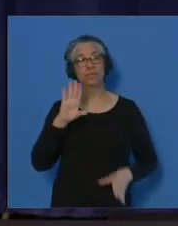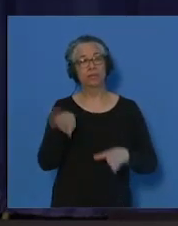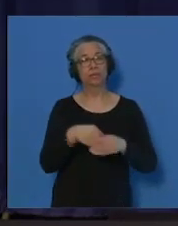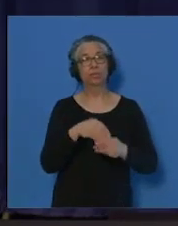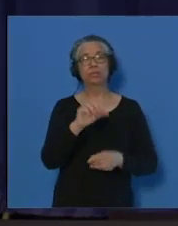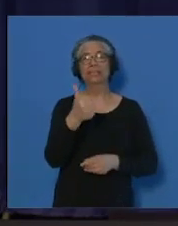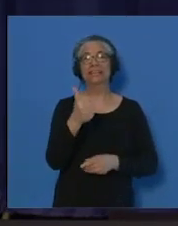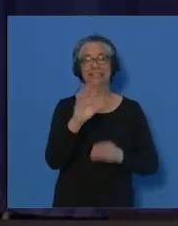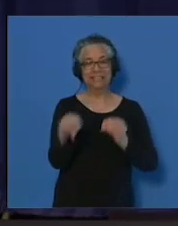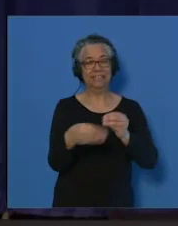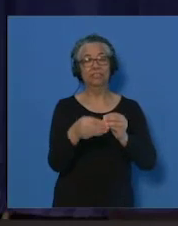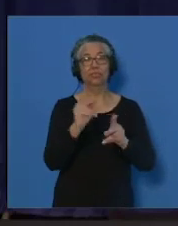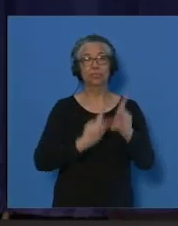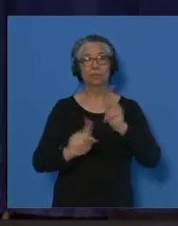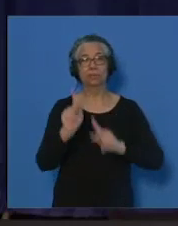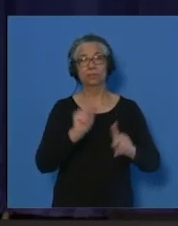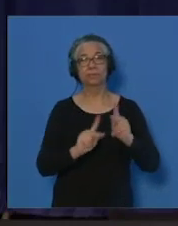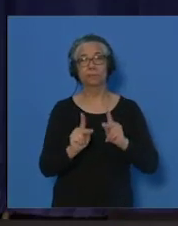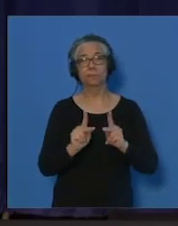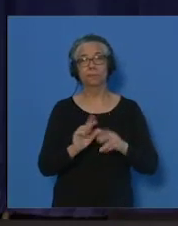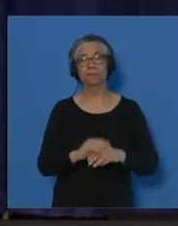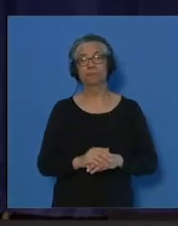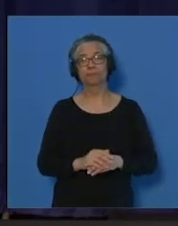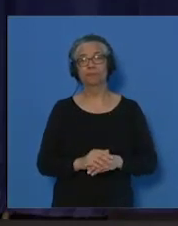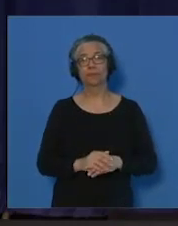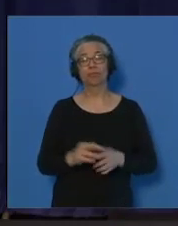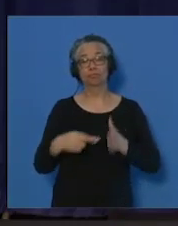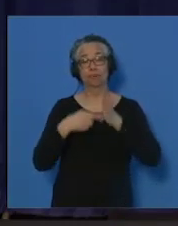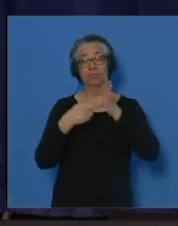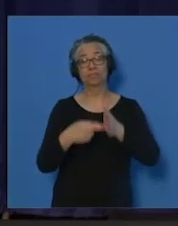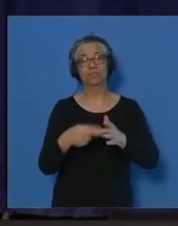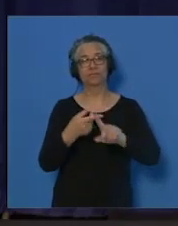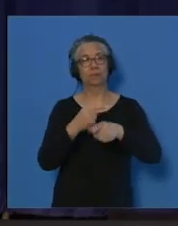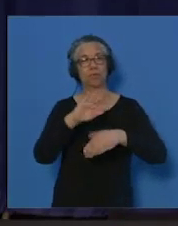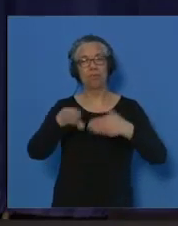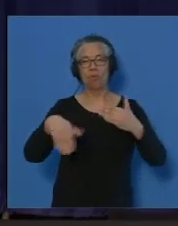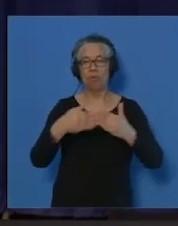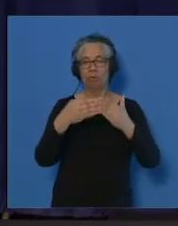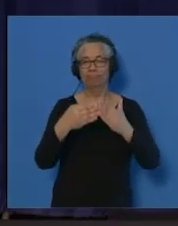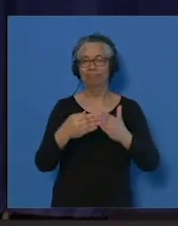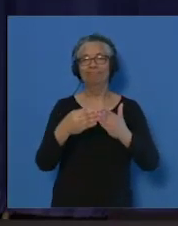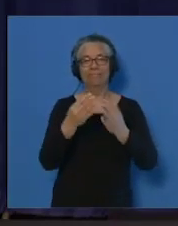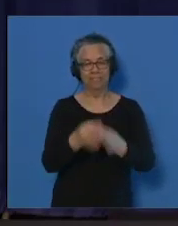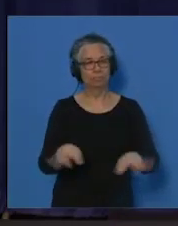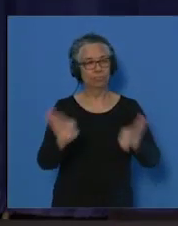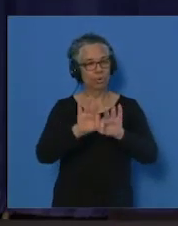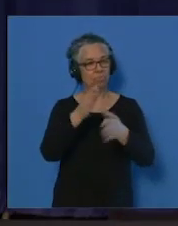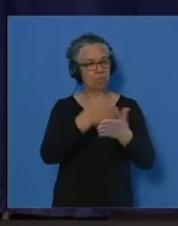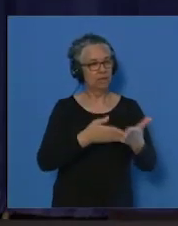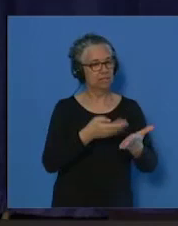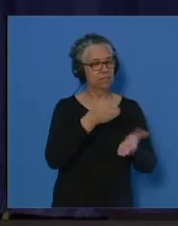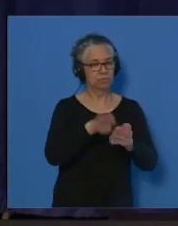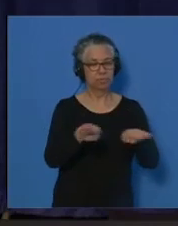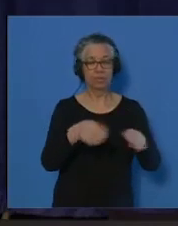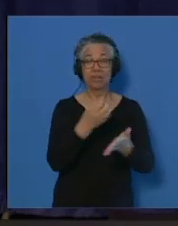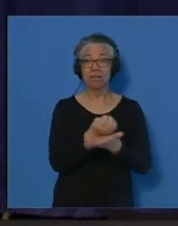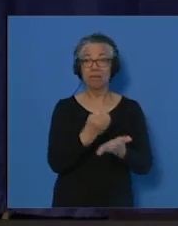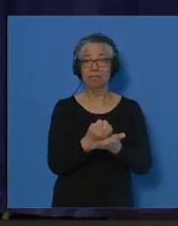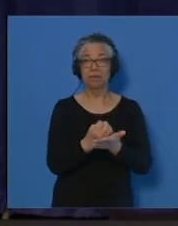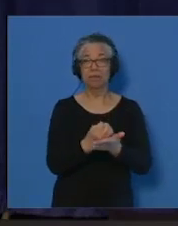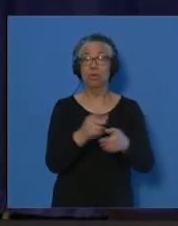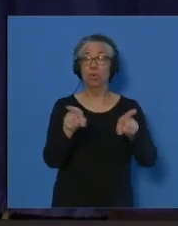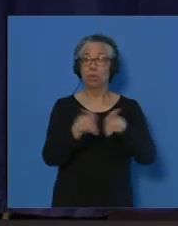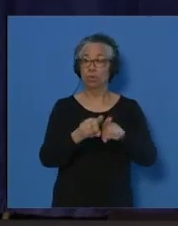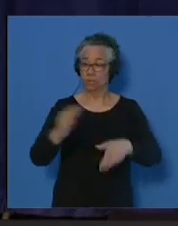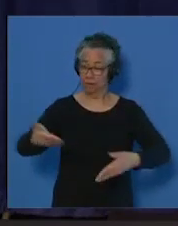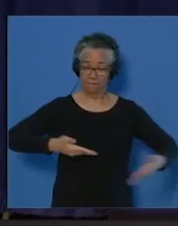other individuals. The committee will include representatives of all key sectors of the Bermuda economy and will also